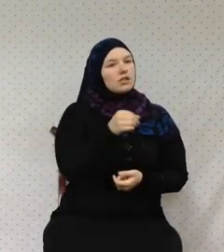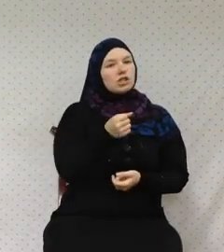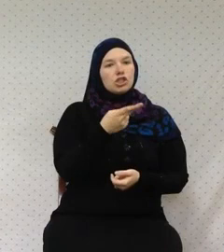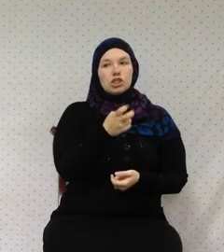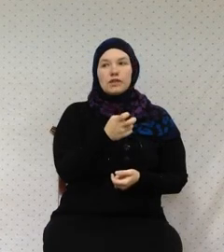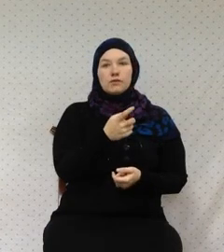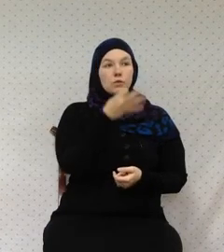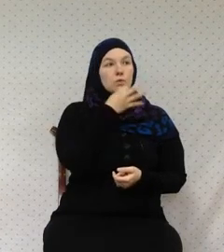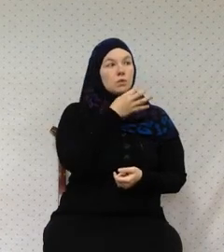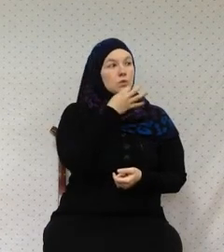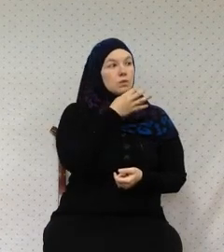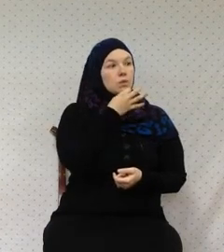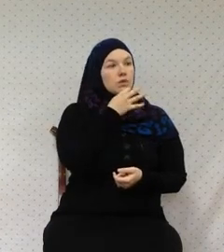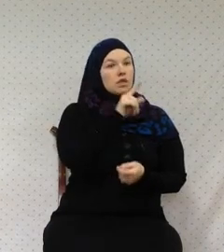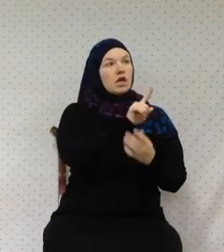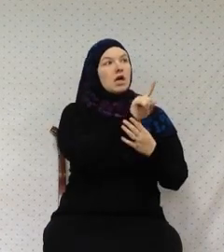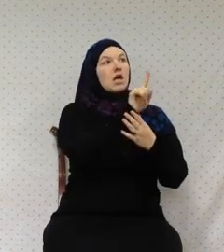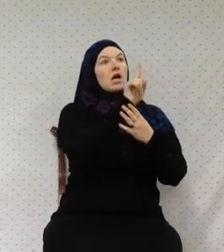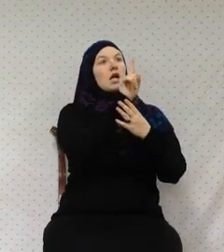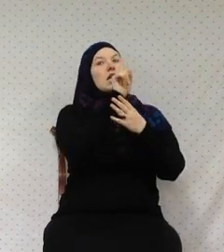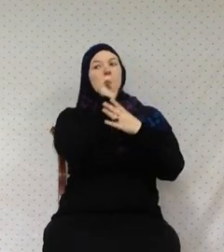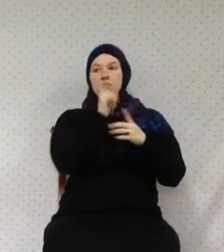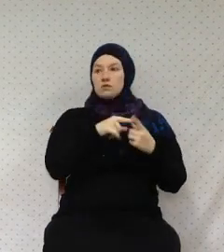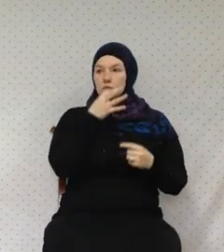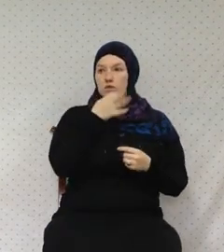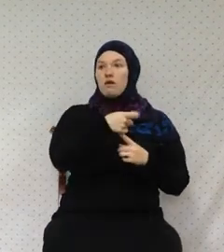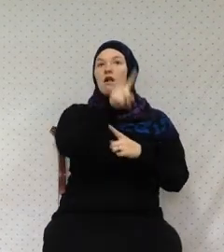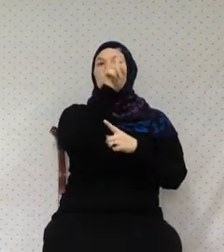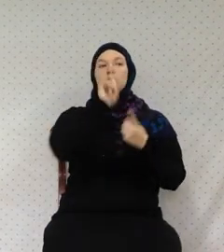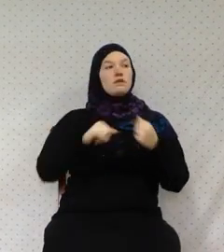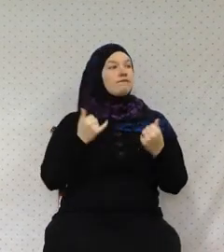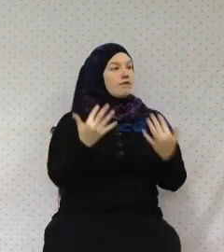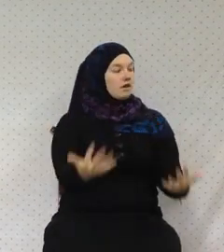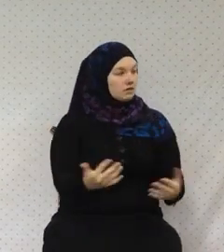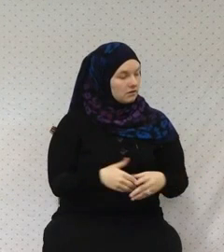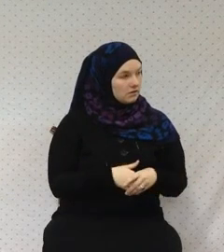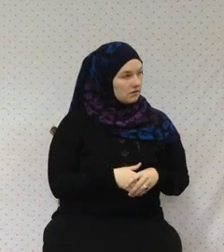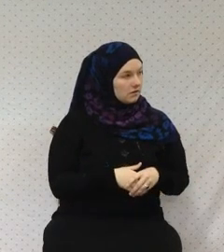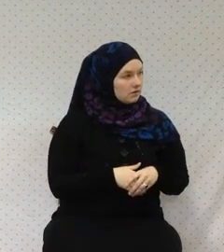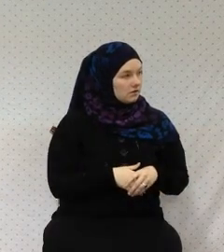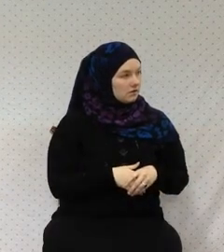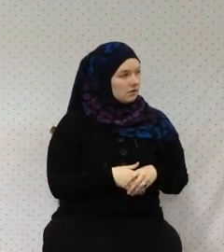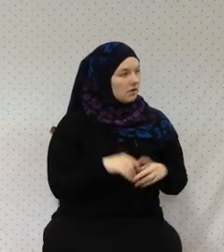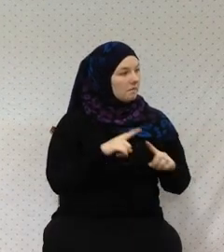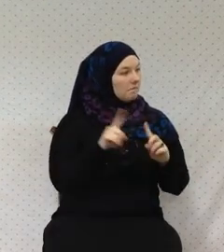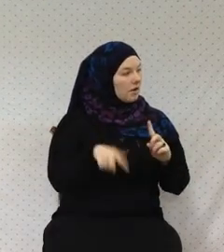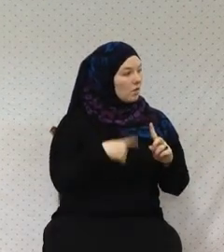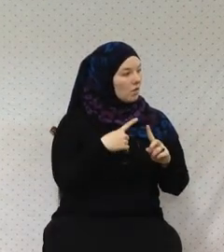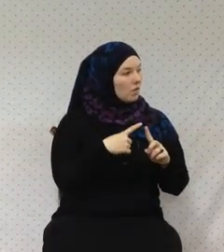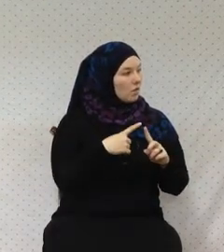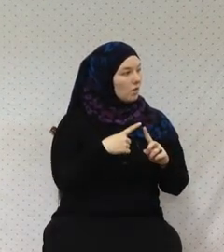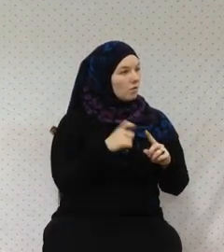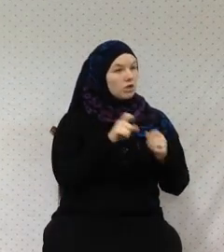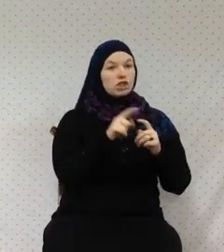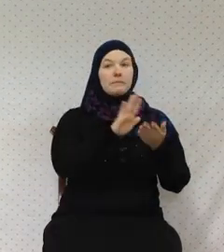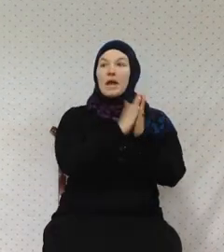and she was being pushed and she was going with the flow. She was not resisting. But then when she came